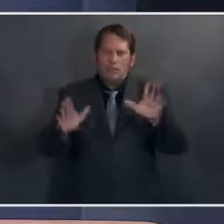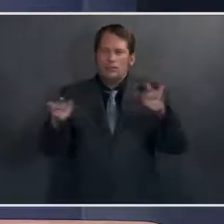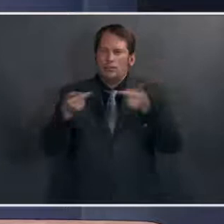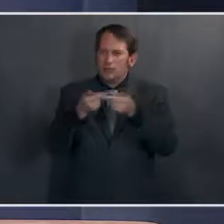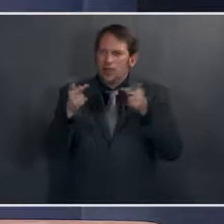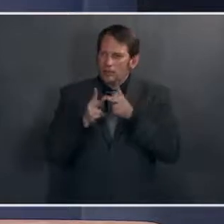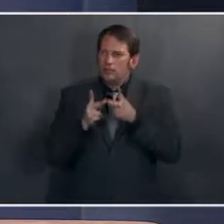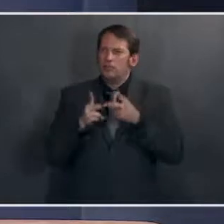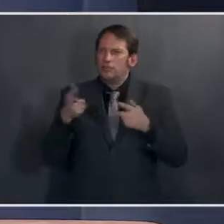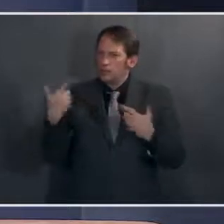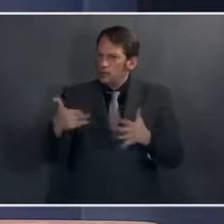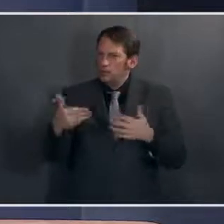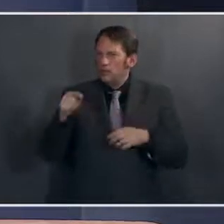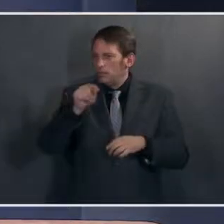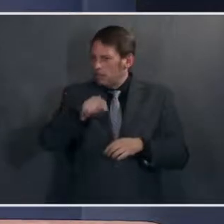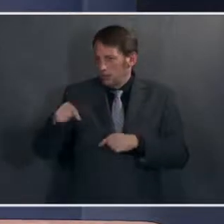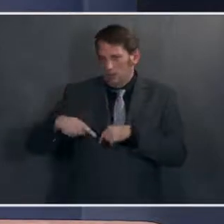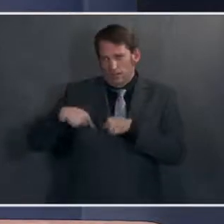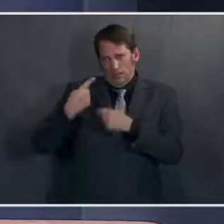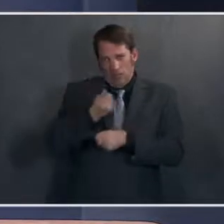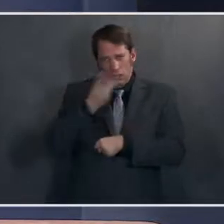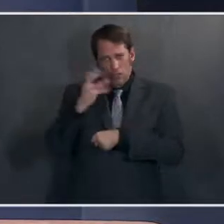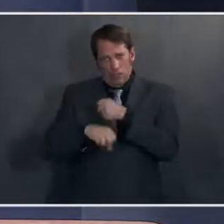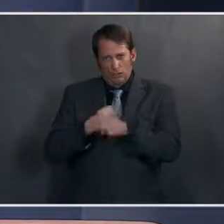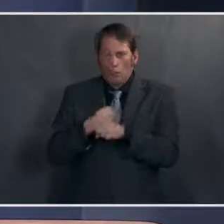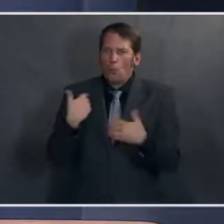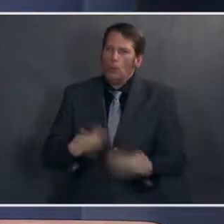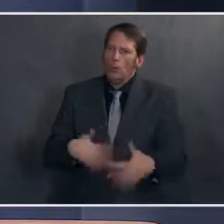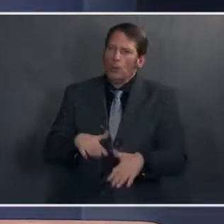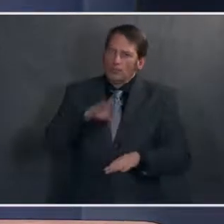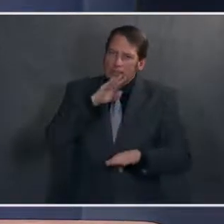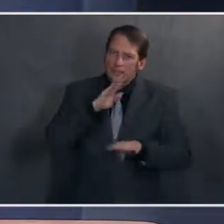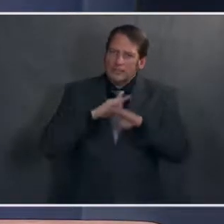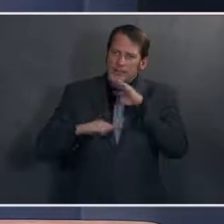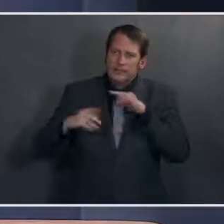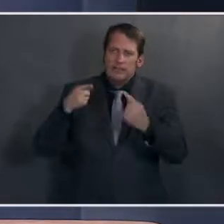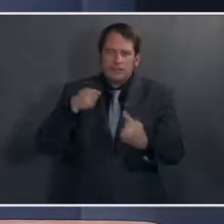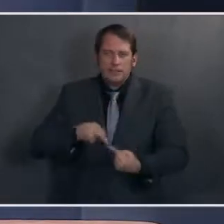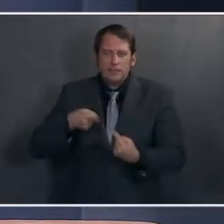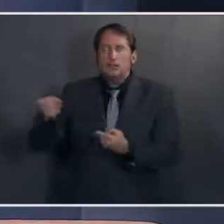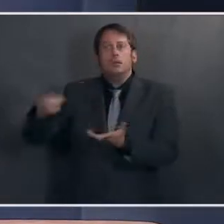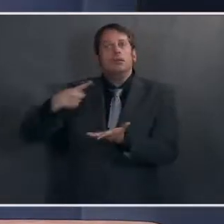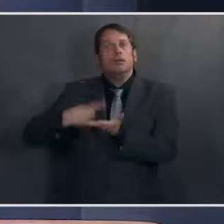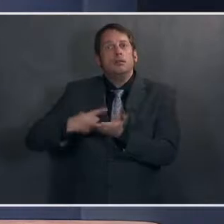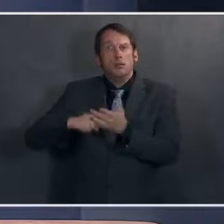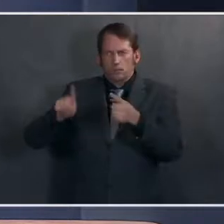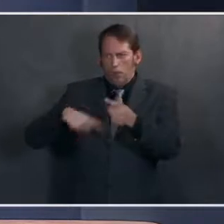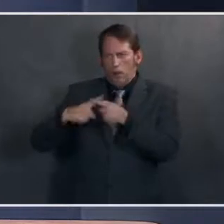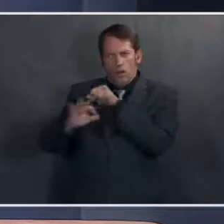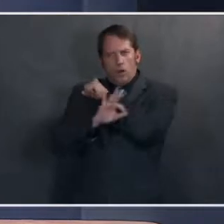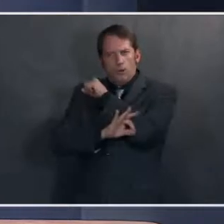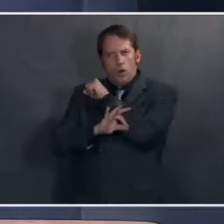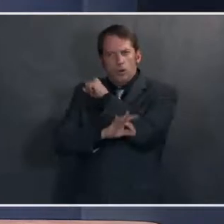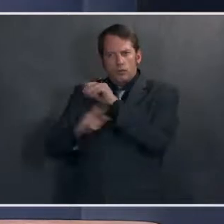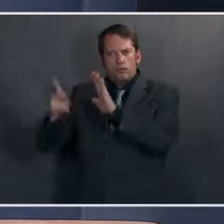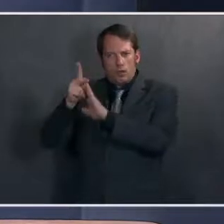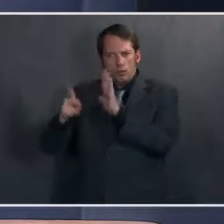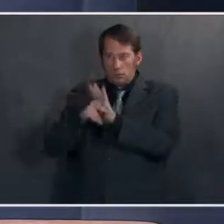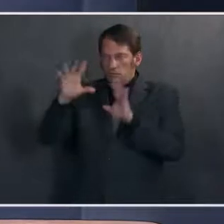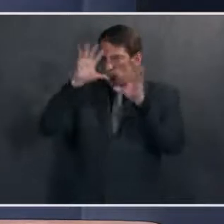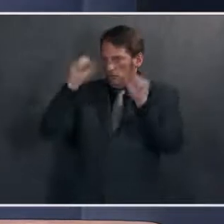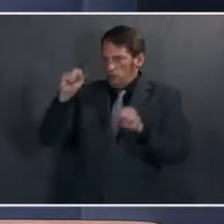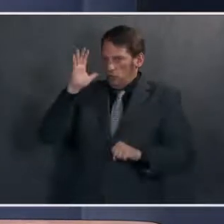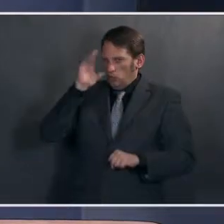But he will also, of course, talk broadly about foreign policy. How could he not if he is there? This will not be a lay down of